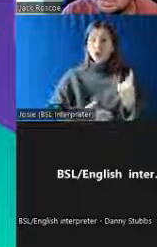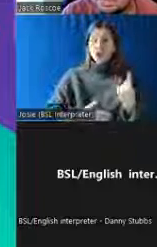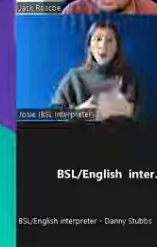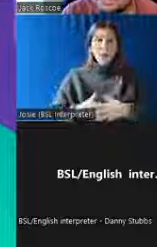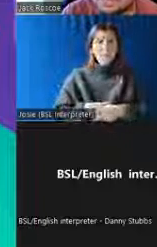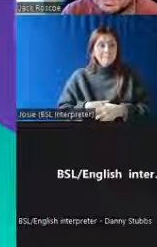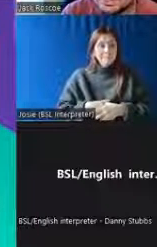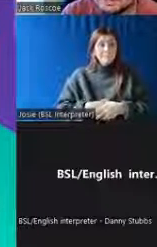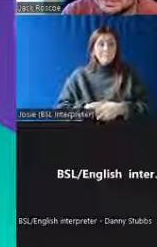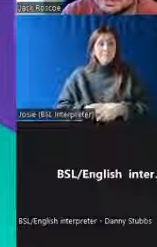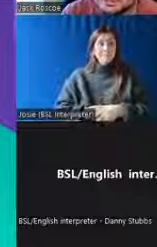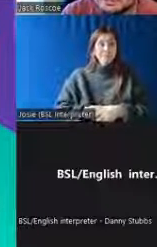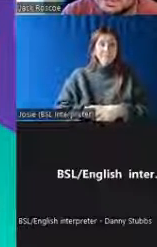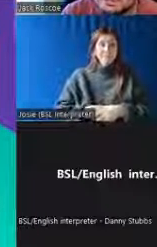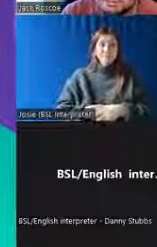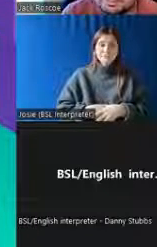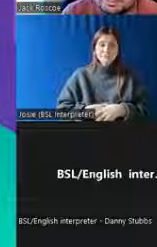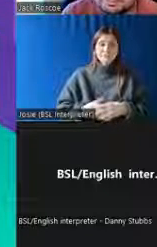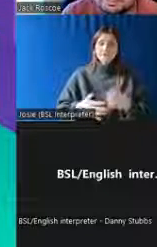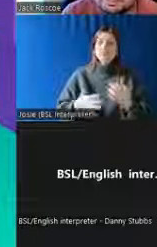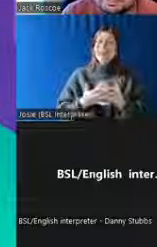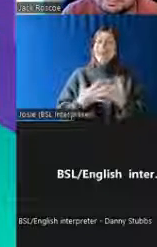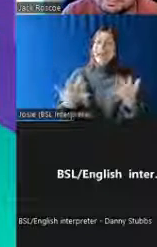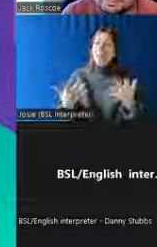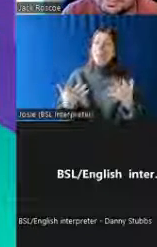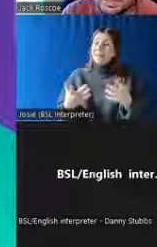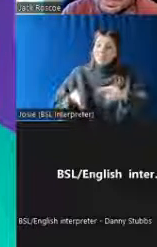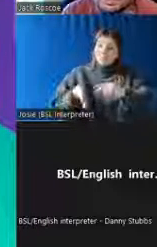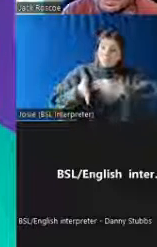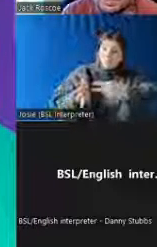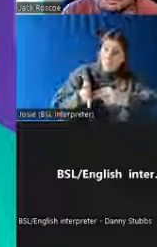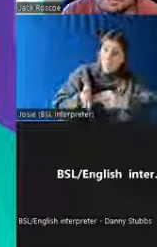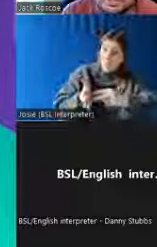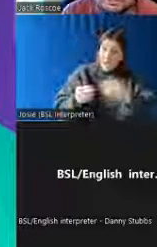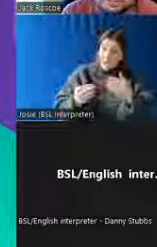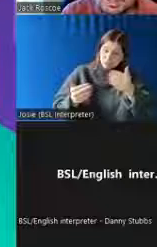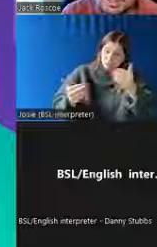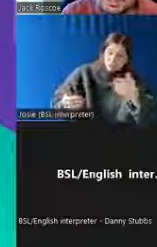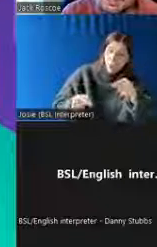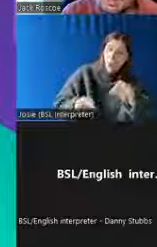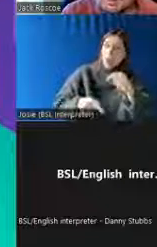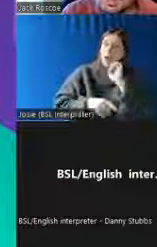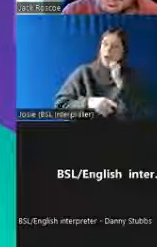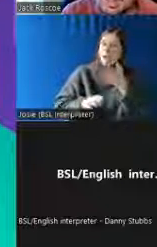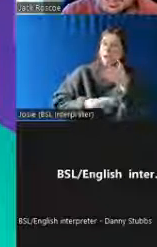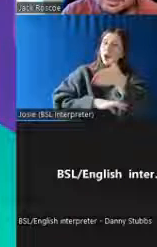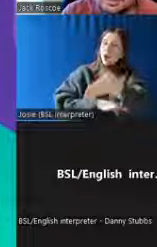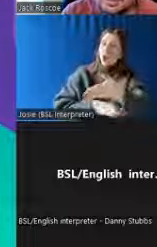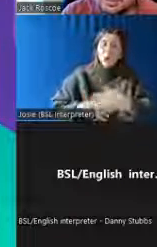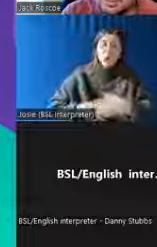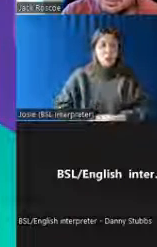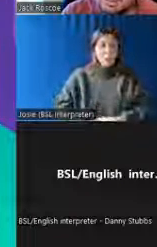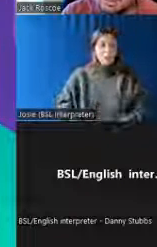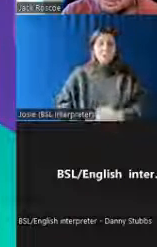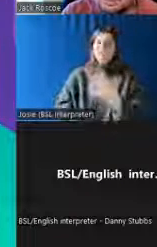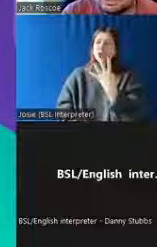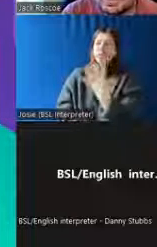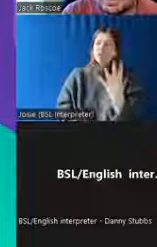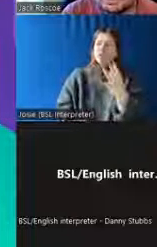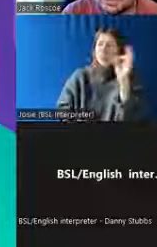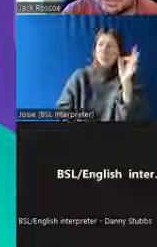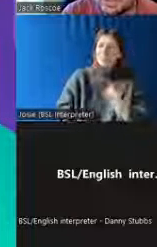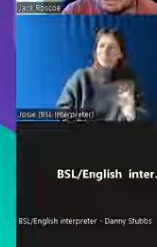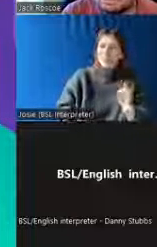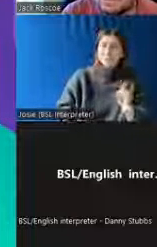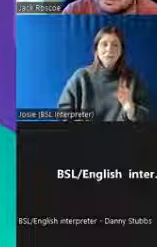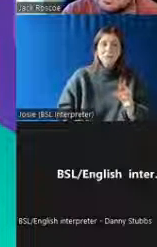aware of it intentionally visited for the event. And then 44% appears again in terms of the people agreeing